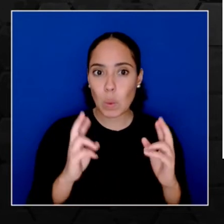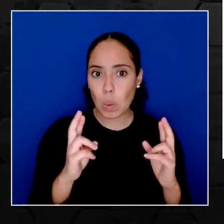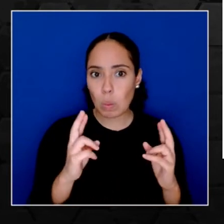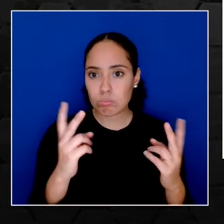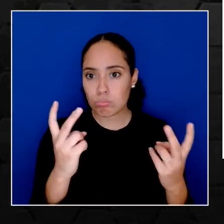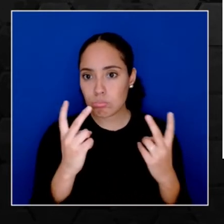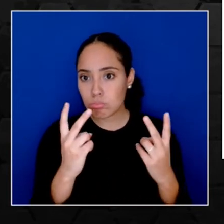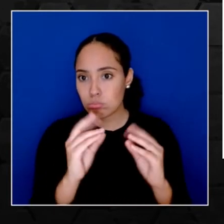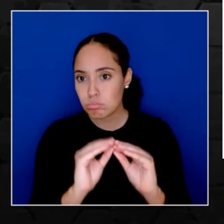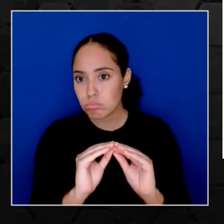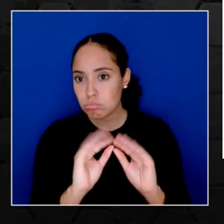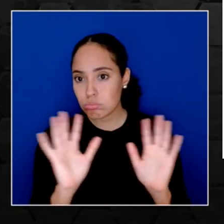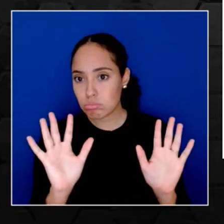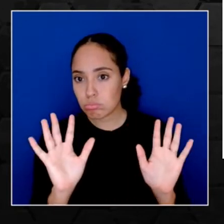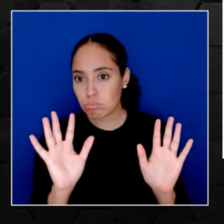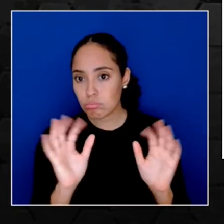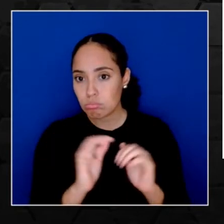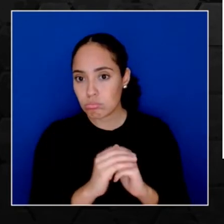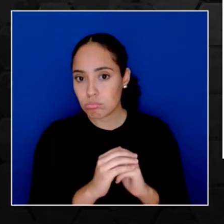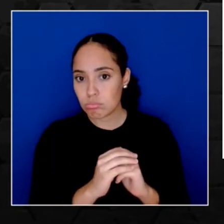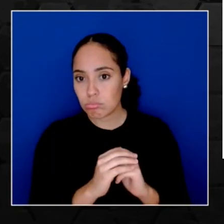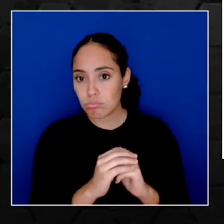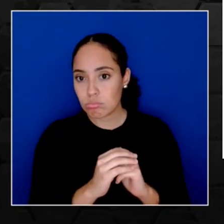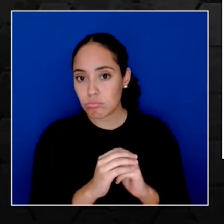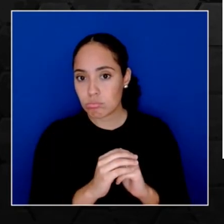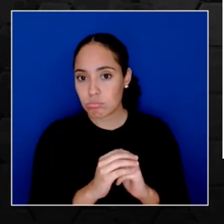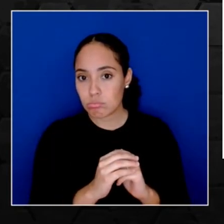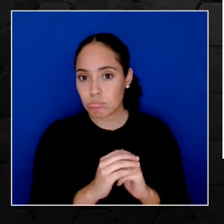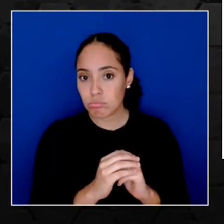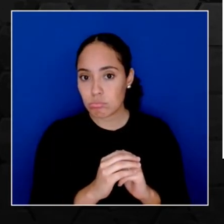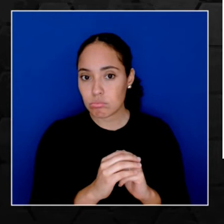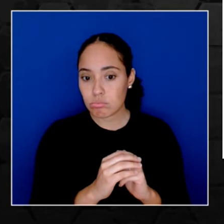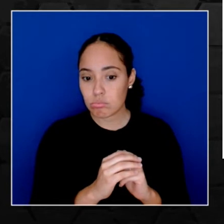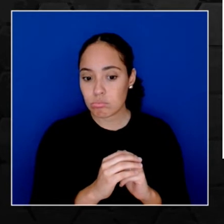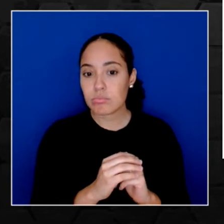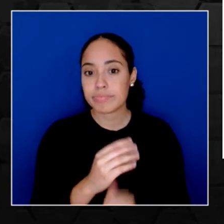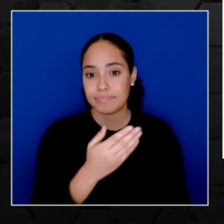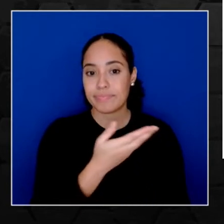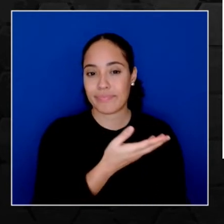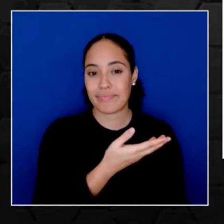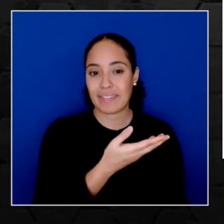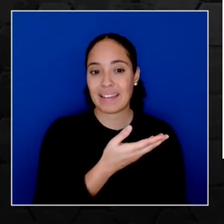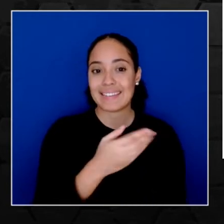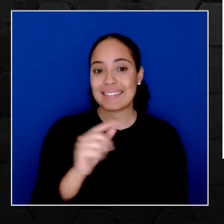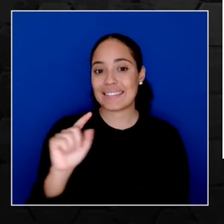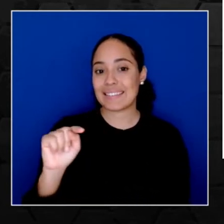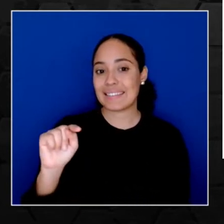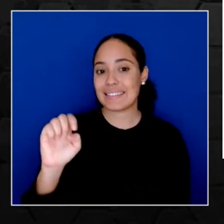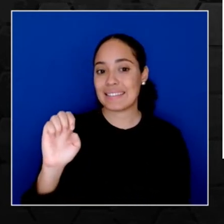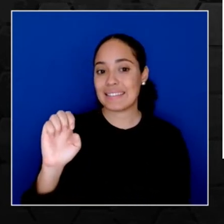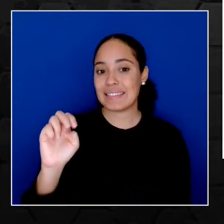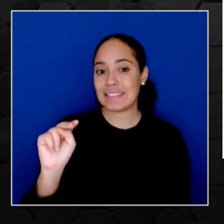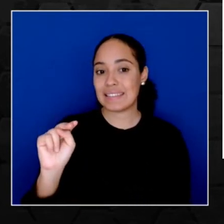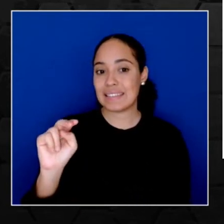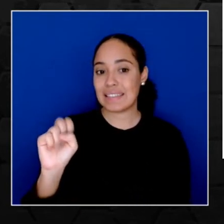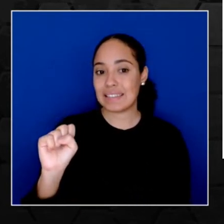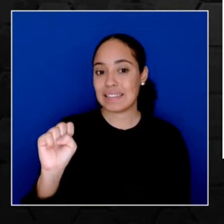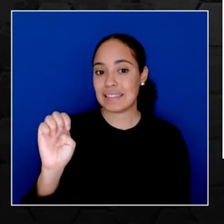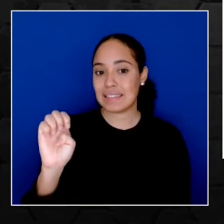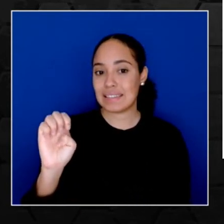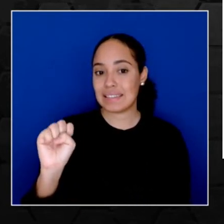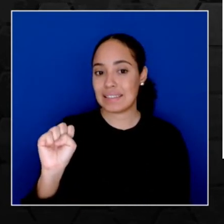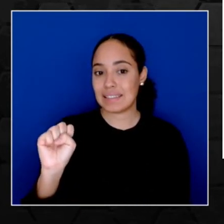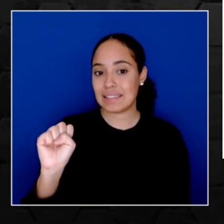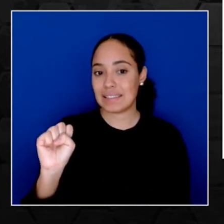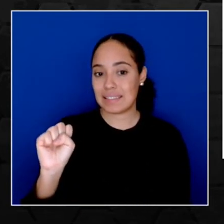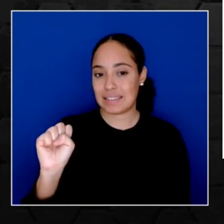to the you can say the tensors part, and yep, so this I'm just adding random values over here.